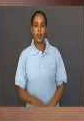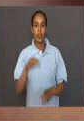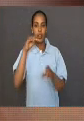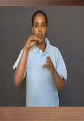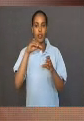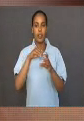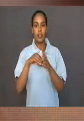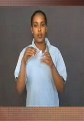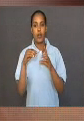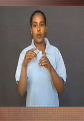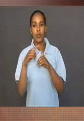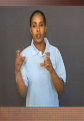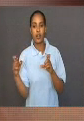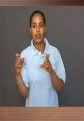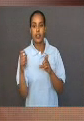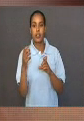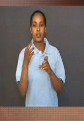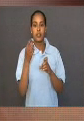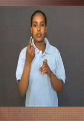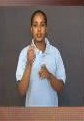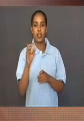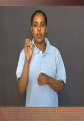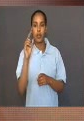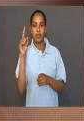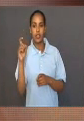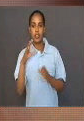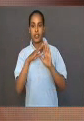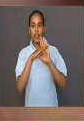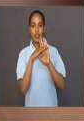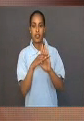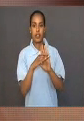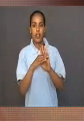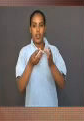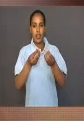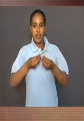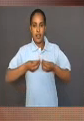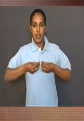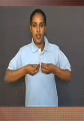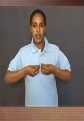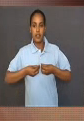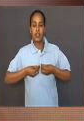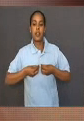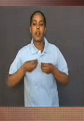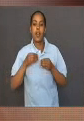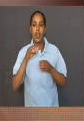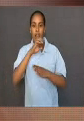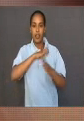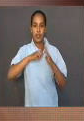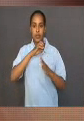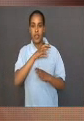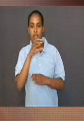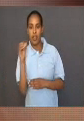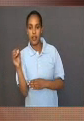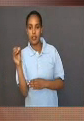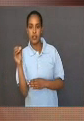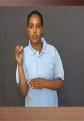In contrast, the oxidizing agent gains electrons